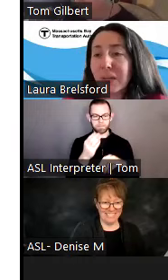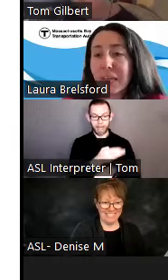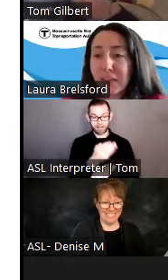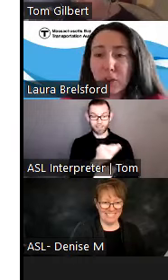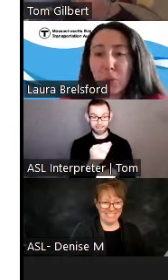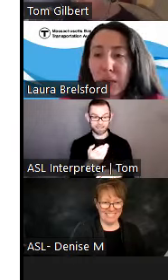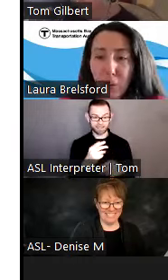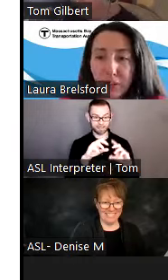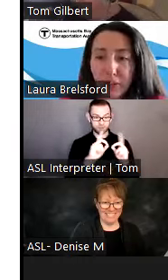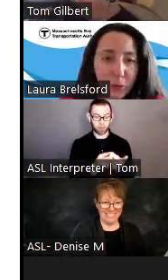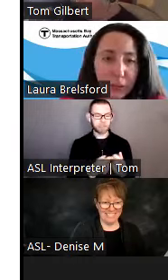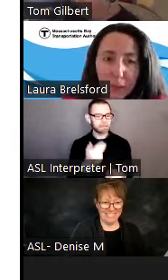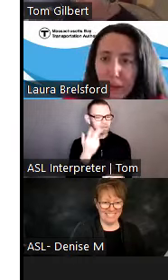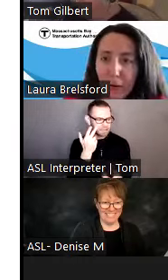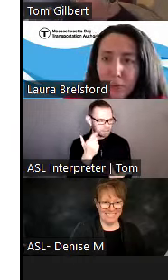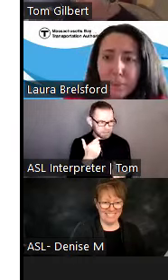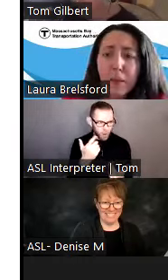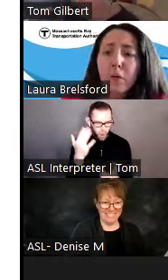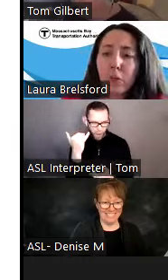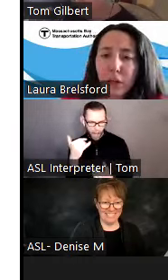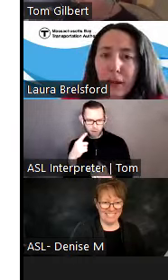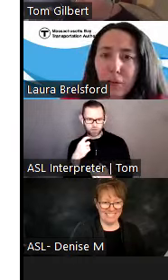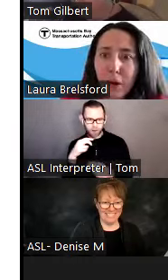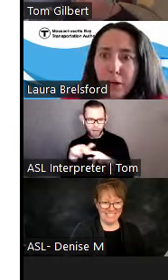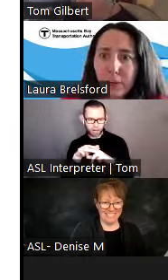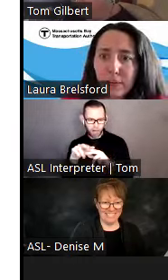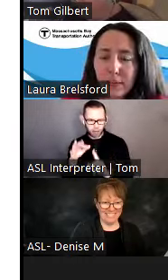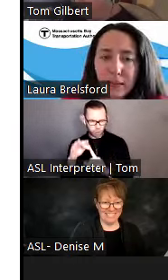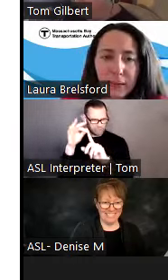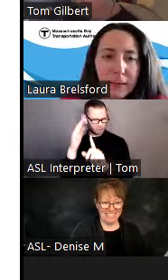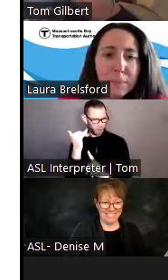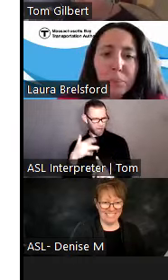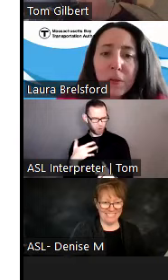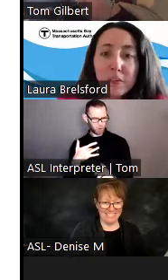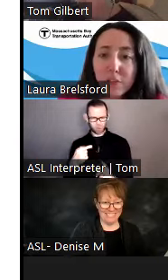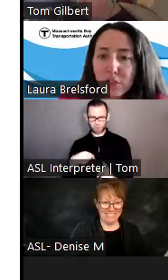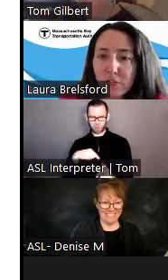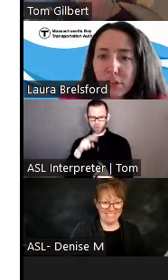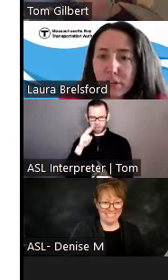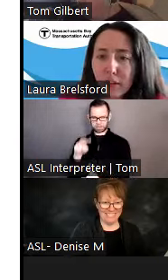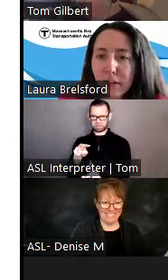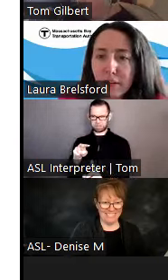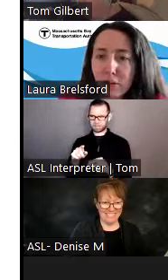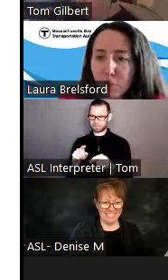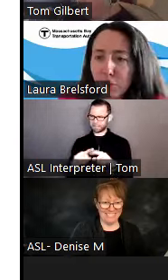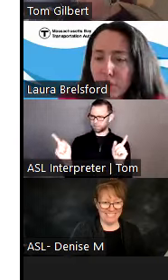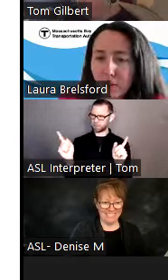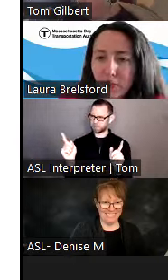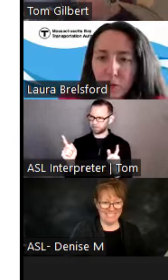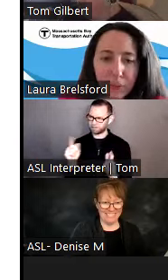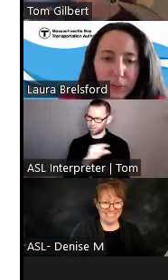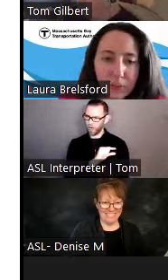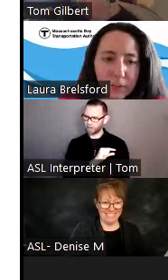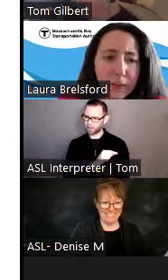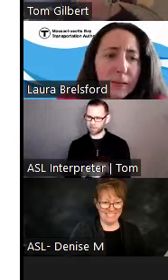was unique about the red line. Why are we seeing such a difference and such